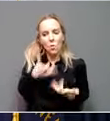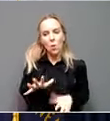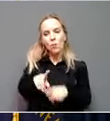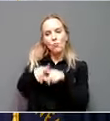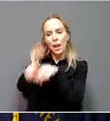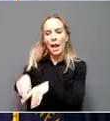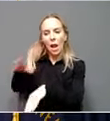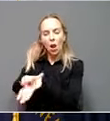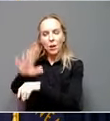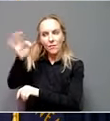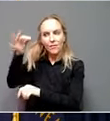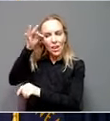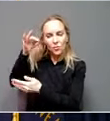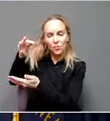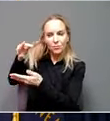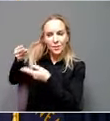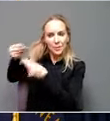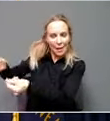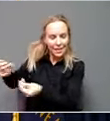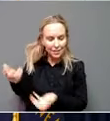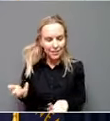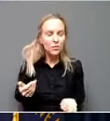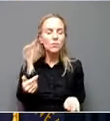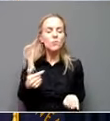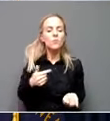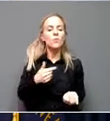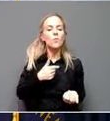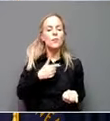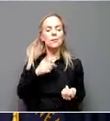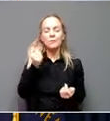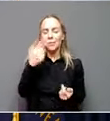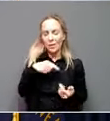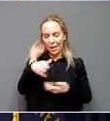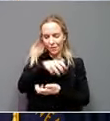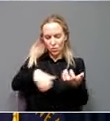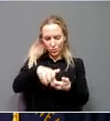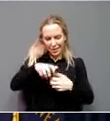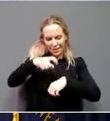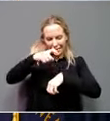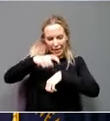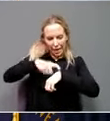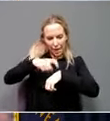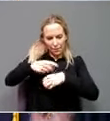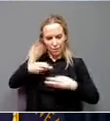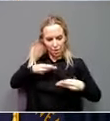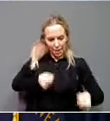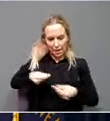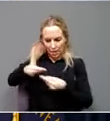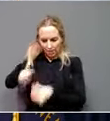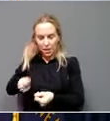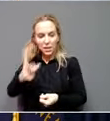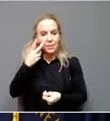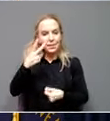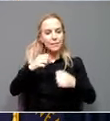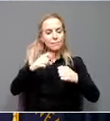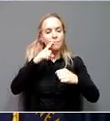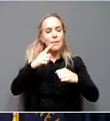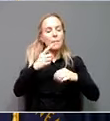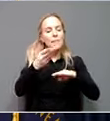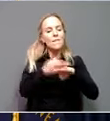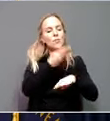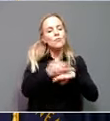federal spending. I think we also get confused at the timing of the spending. Like you see the infrastructure bill and it's billions of dollars.